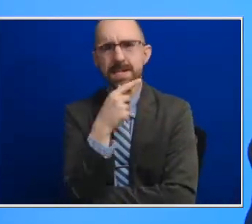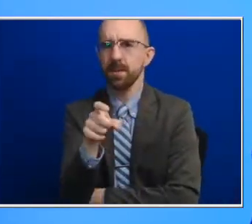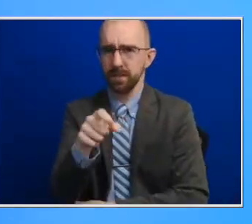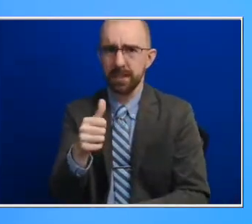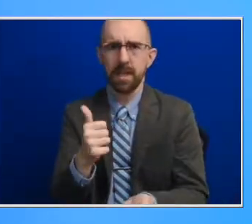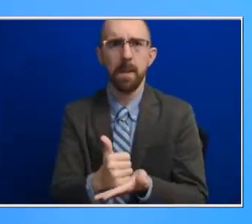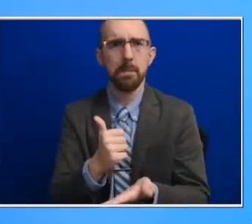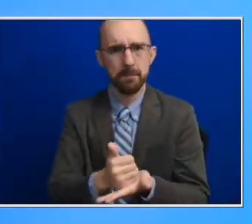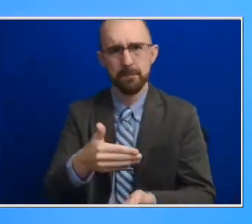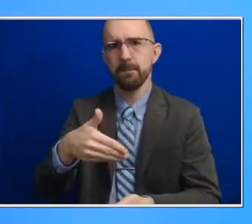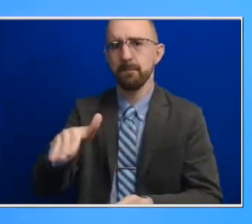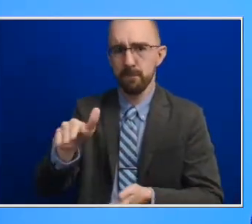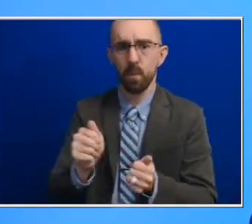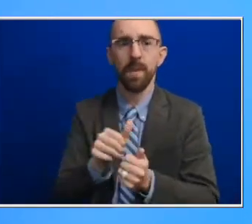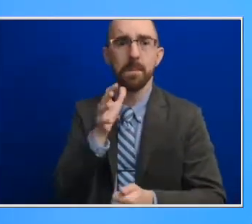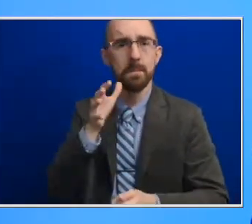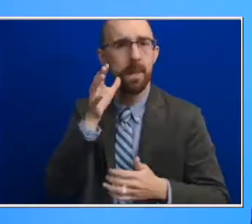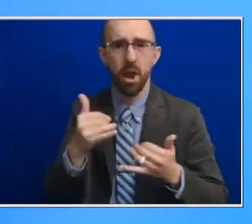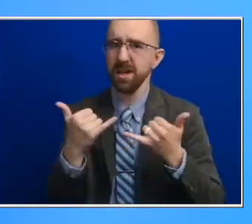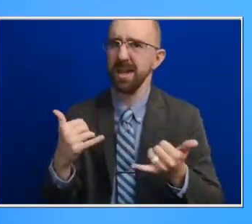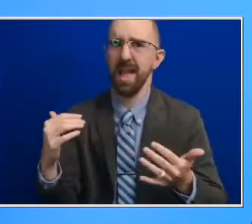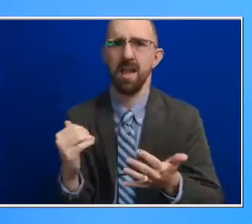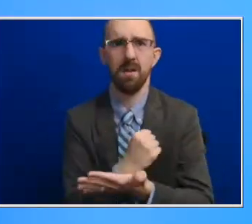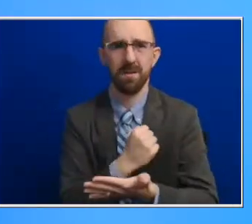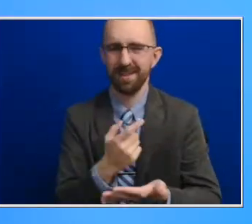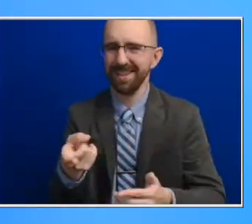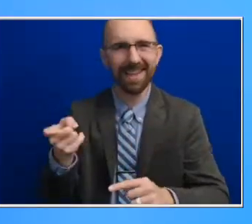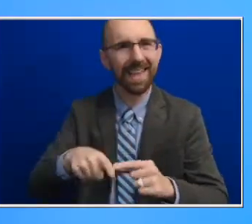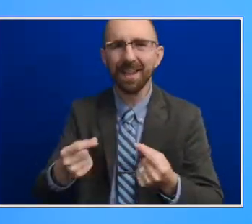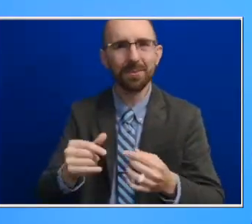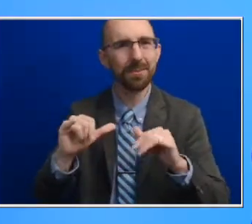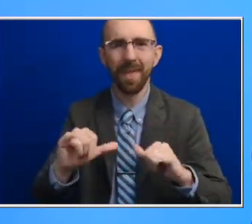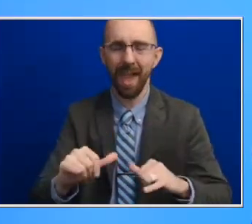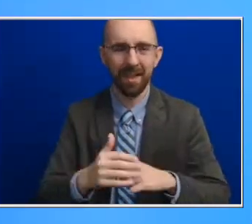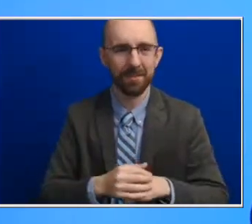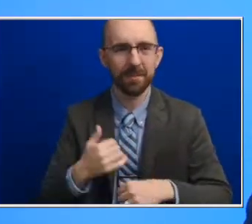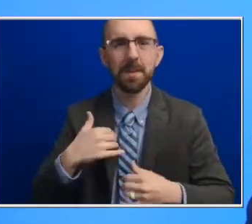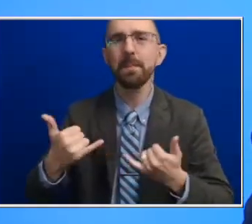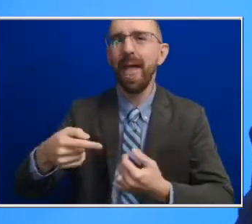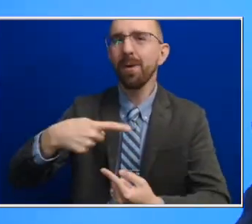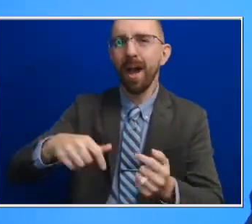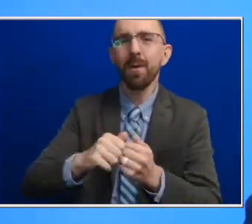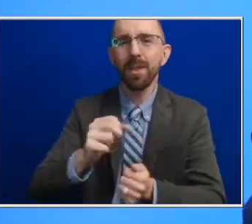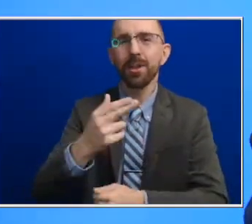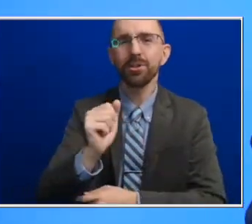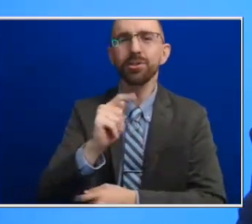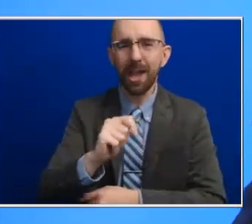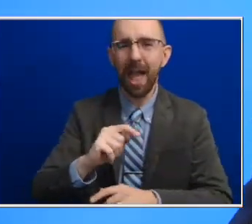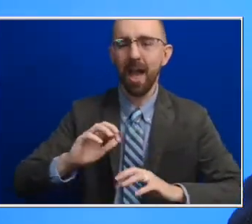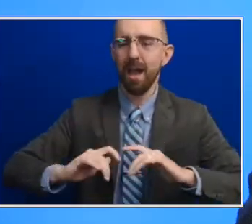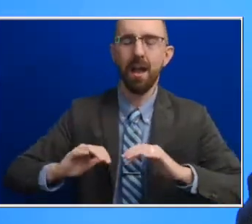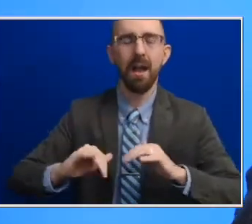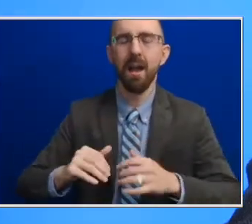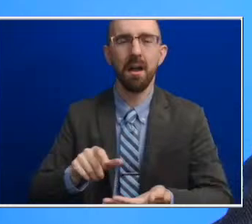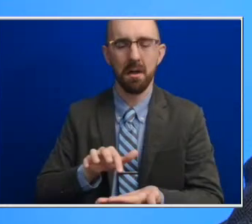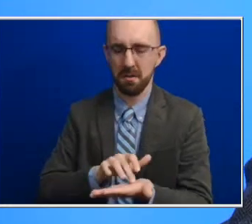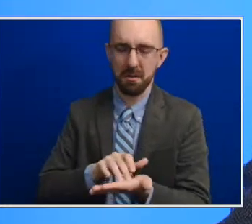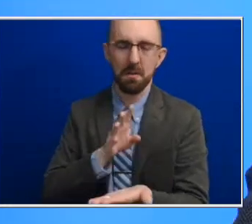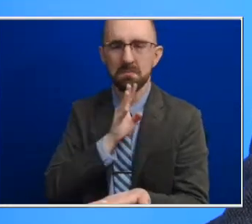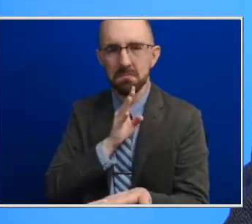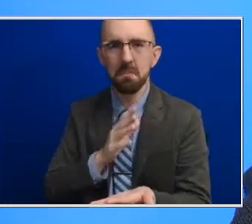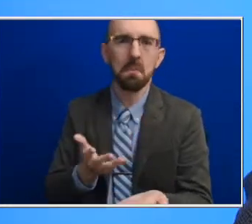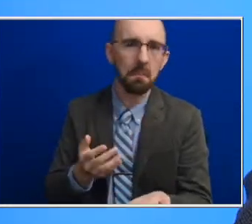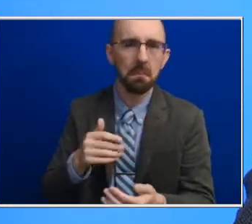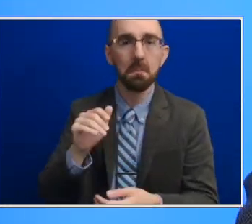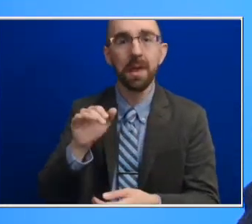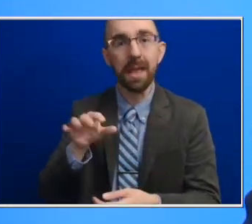a parent right now. Certainly when I've played around with the chatbot and tried to put it through some tests, it will generally predict, oh, if you're having suicidal thoughts,